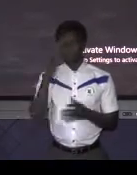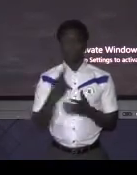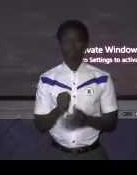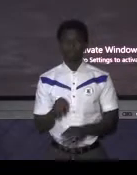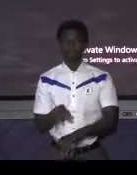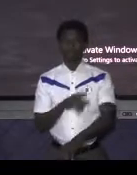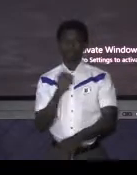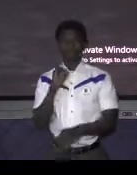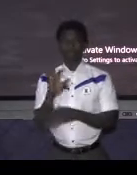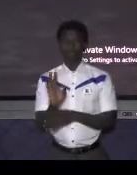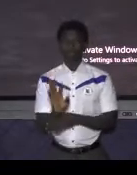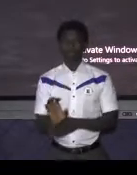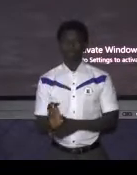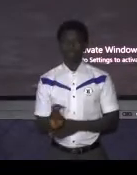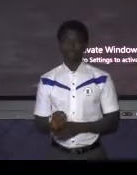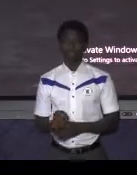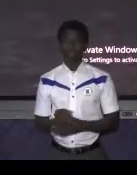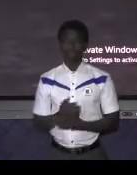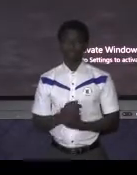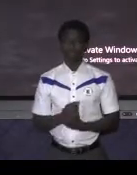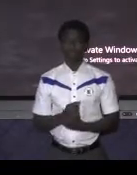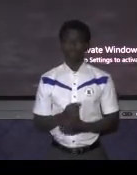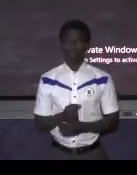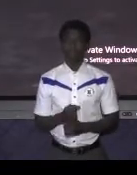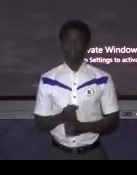is 9 centimeters.